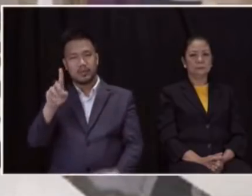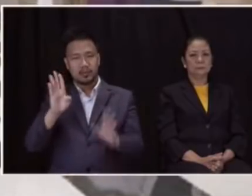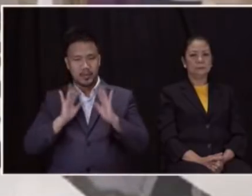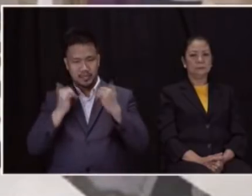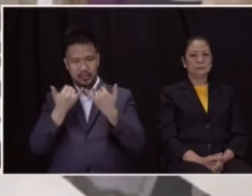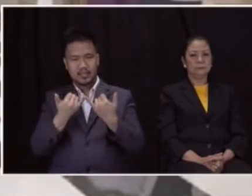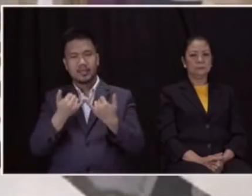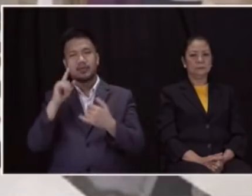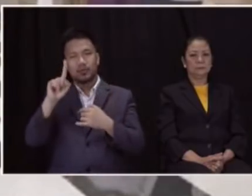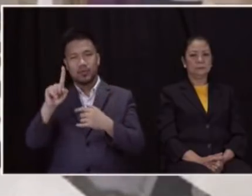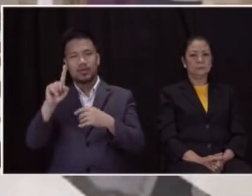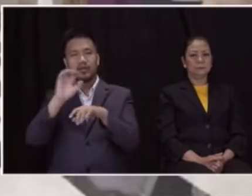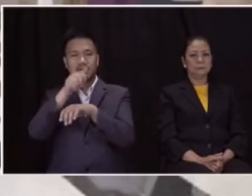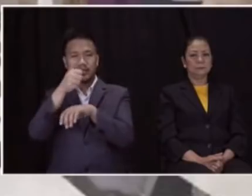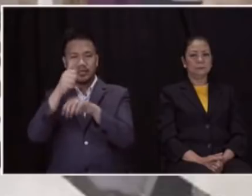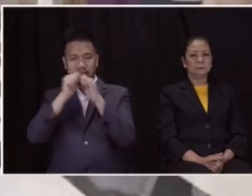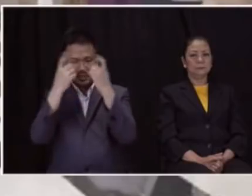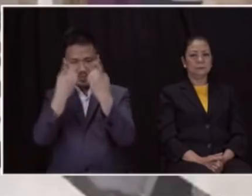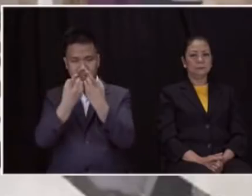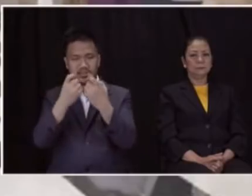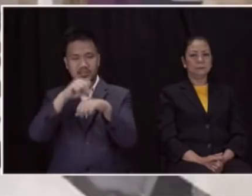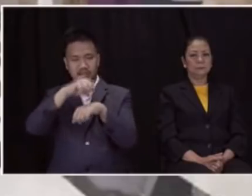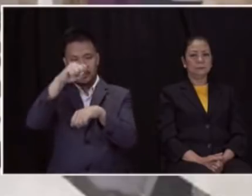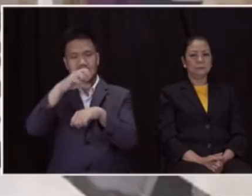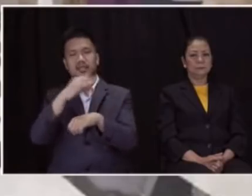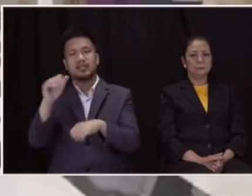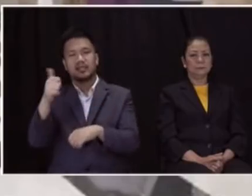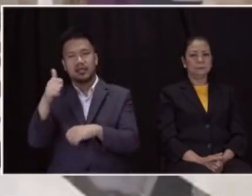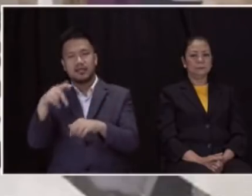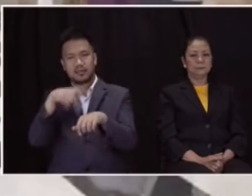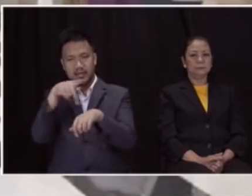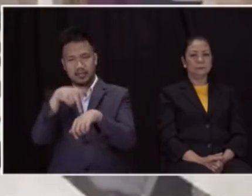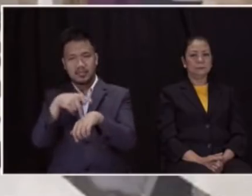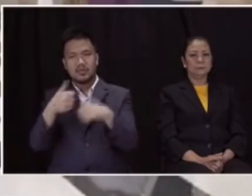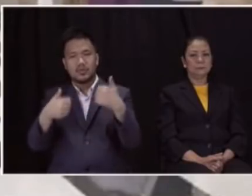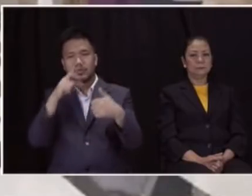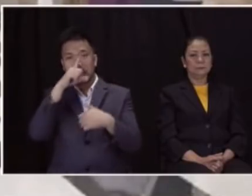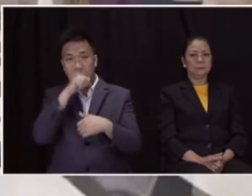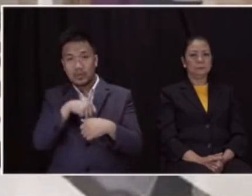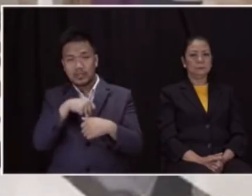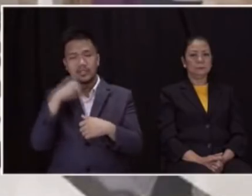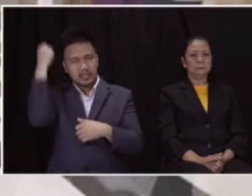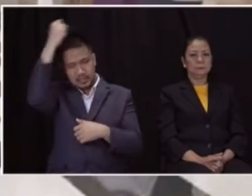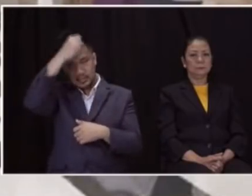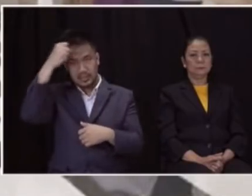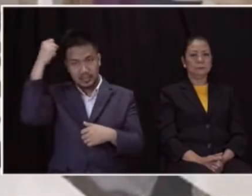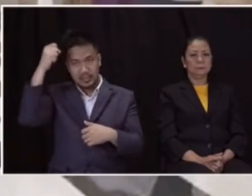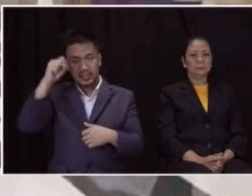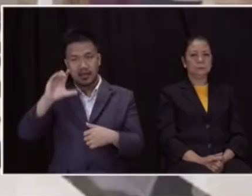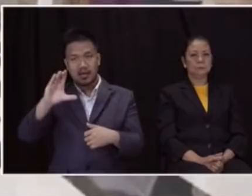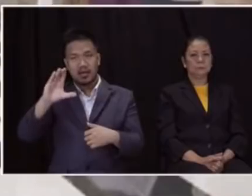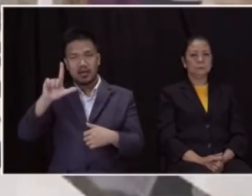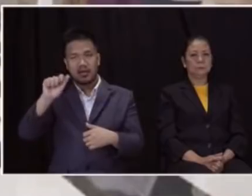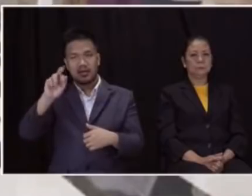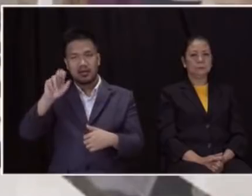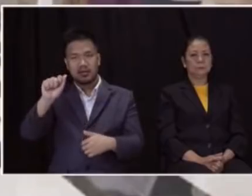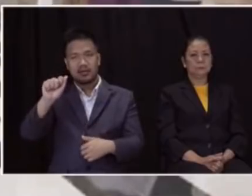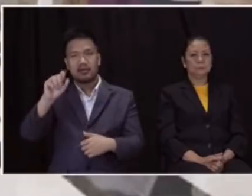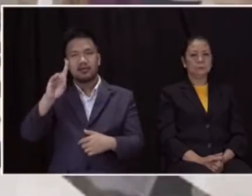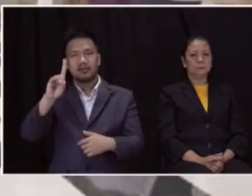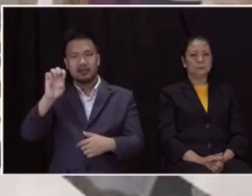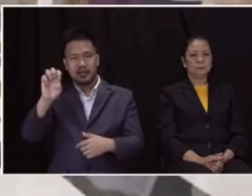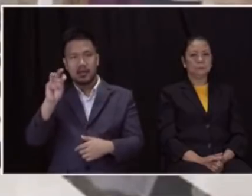1 archdiocesan shrine and 10 parishes, the oldest of which, Santa Clara de Montefalco Parish,